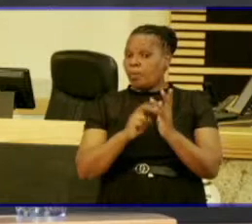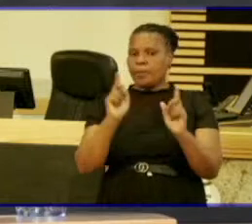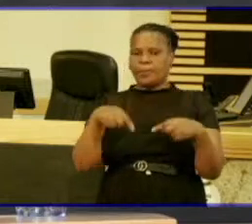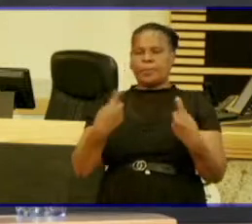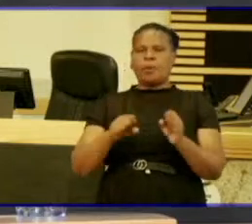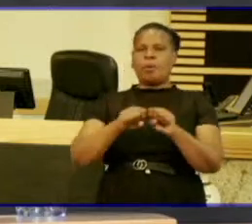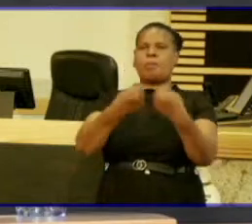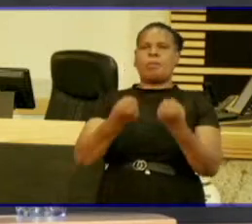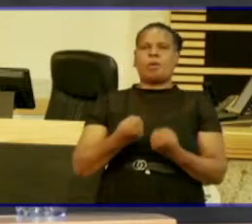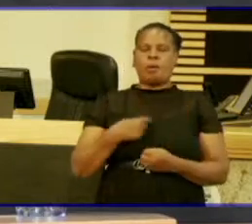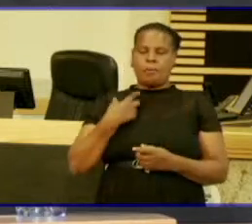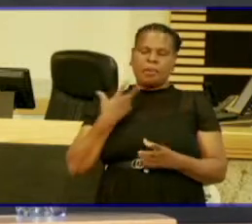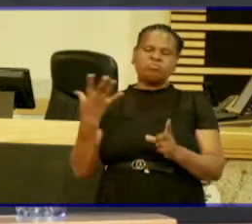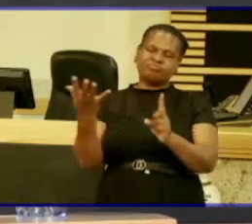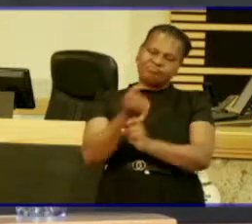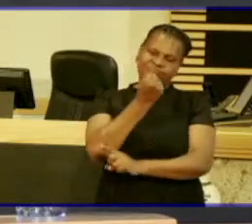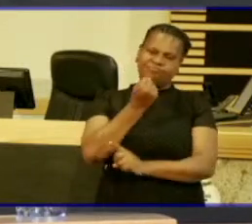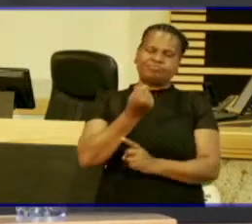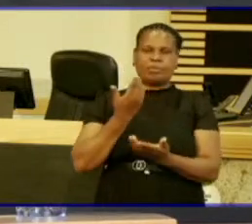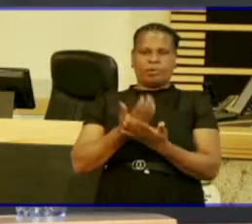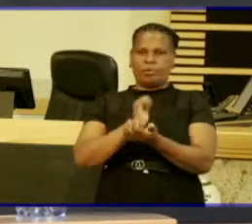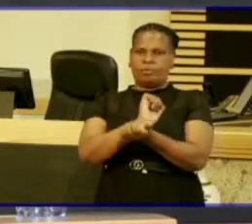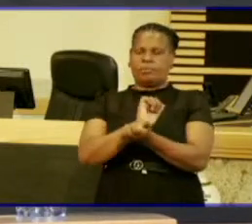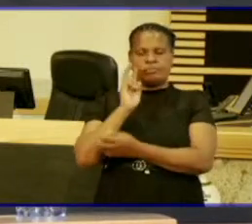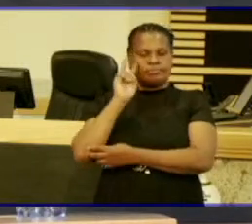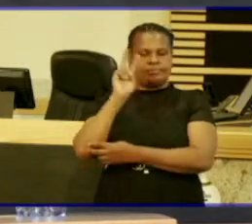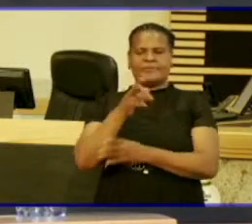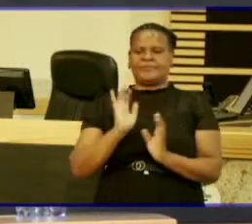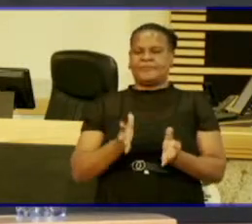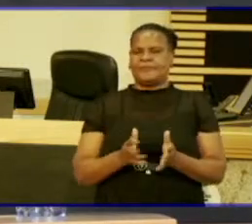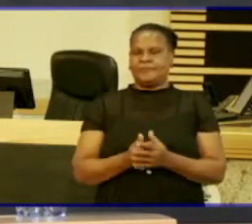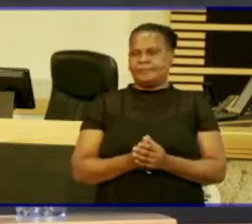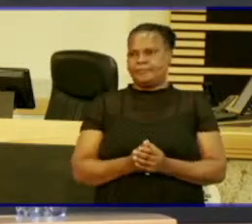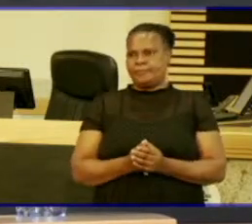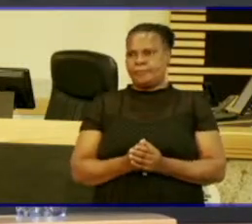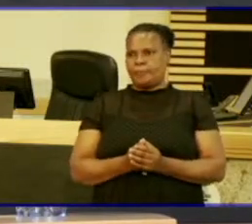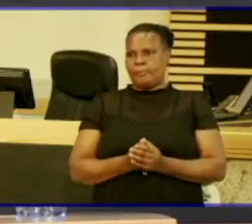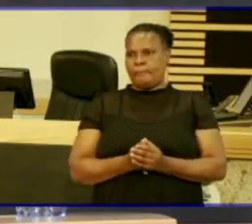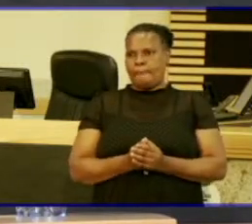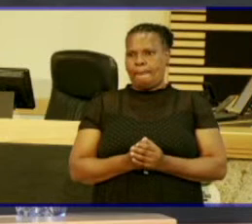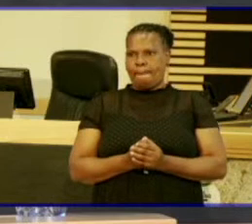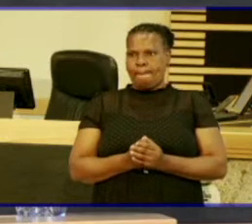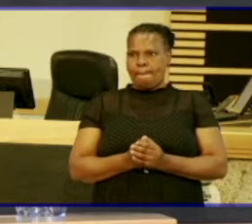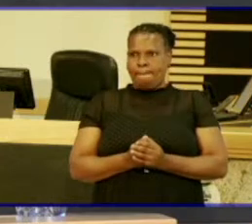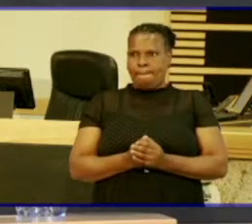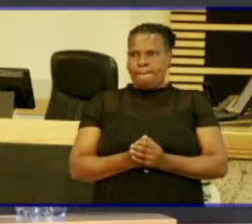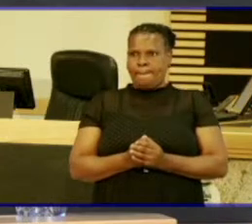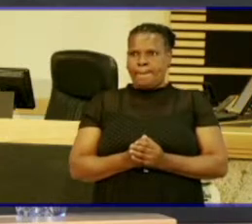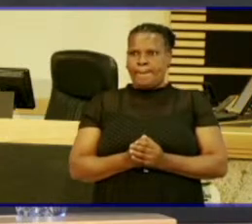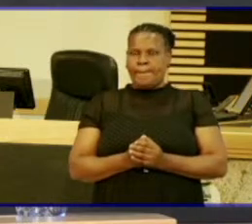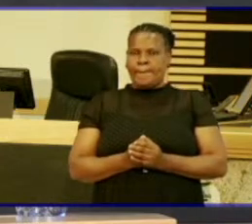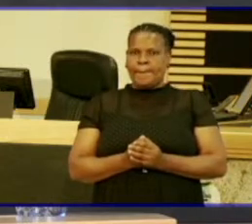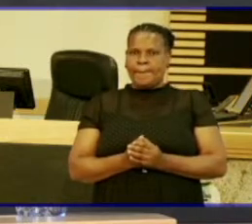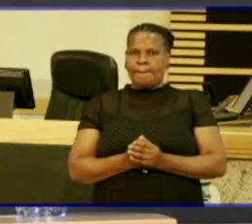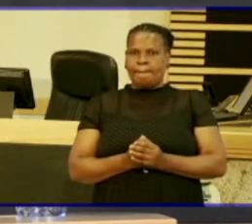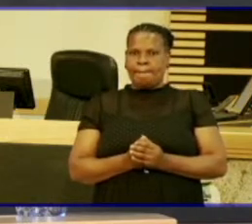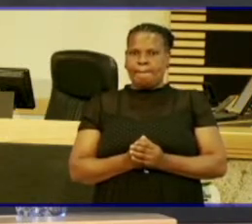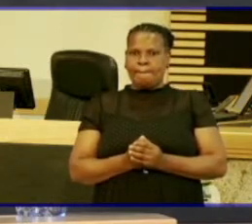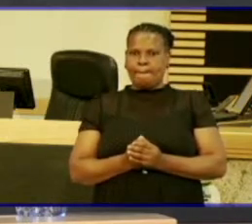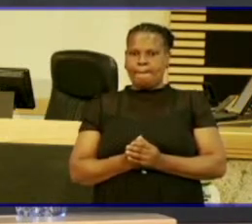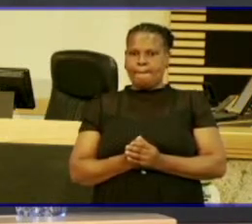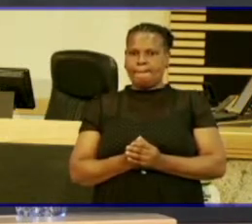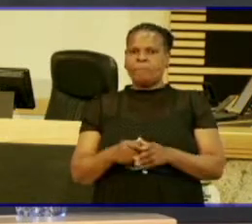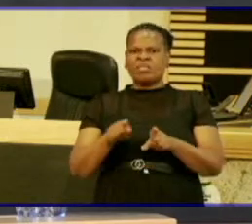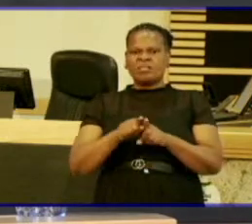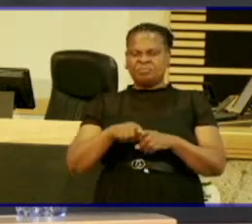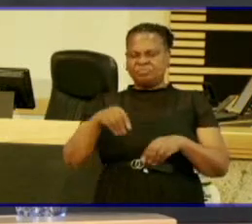bona sifikele kubo siyababona kwaye sibajongile. Honorable Speaker, in response to the allegation of